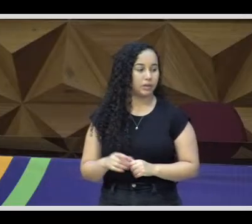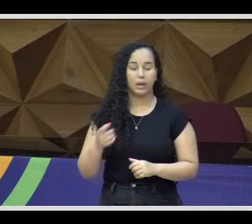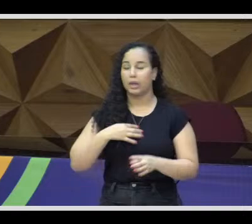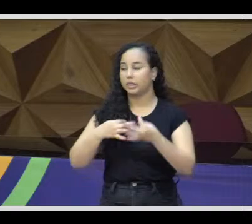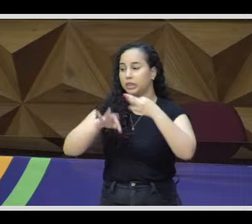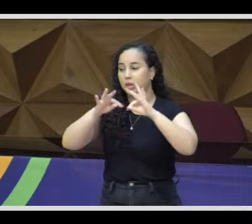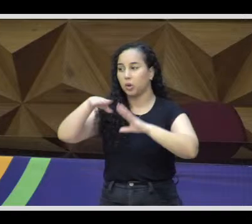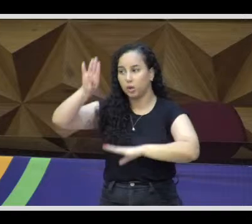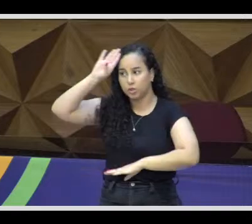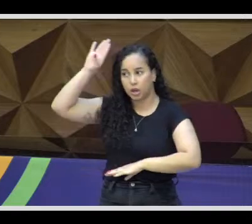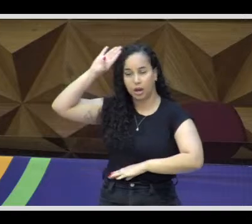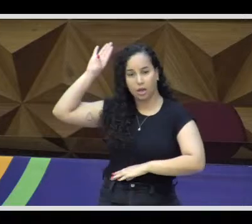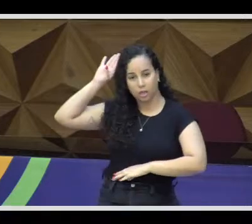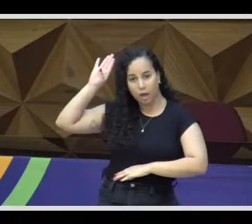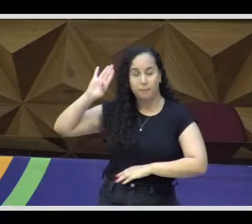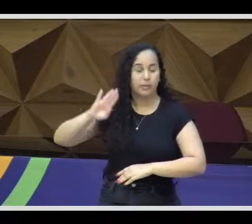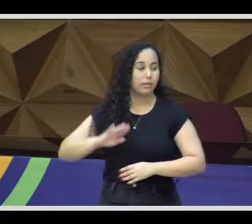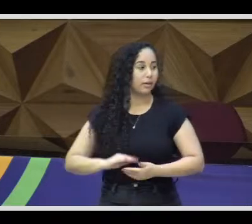technology and